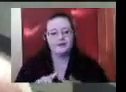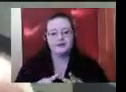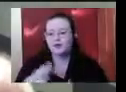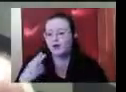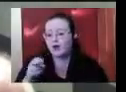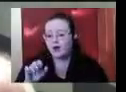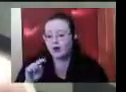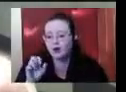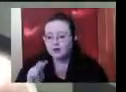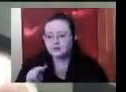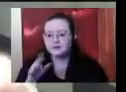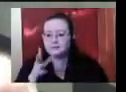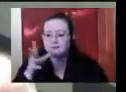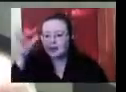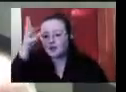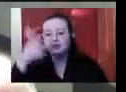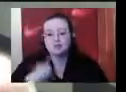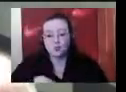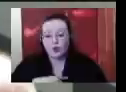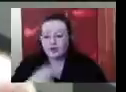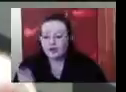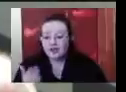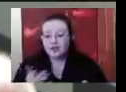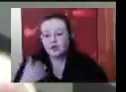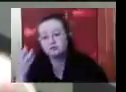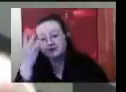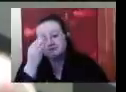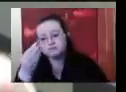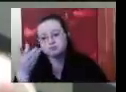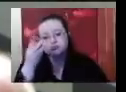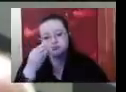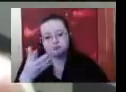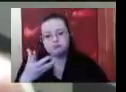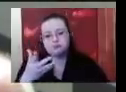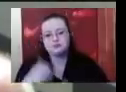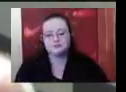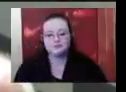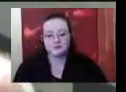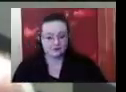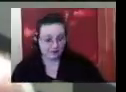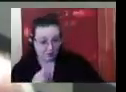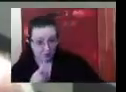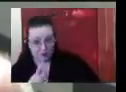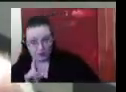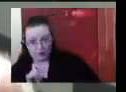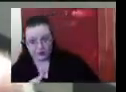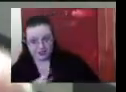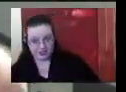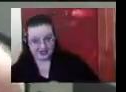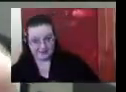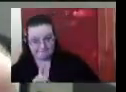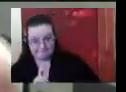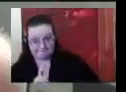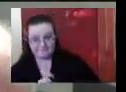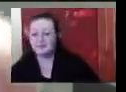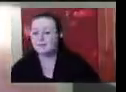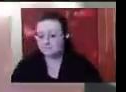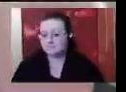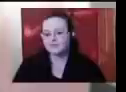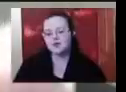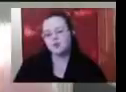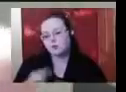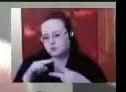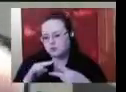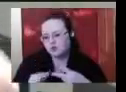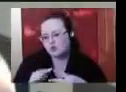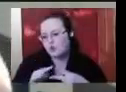Parents. We're here to help you make that decision. Okay. Have we got time for one more question? Yeah, this is a bit of a